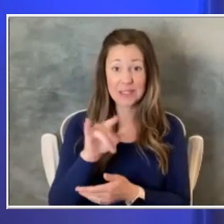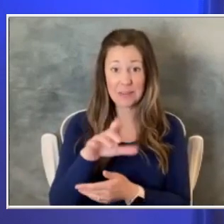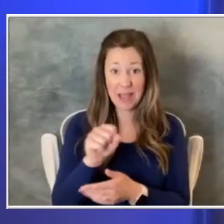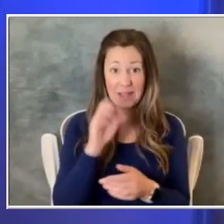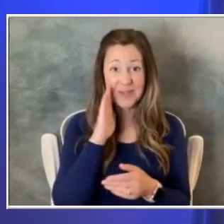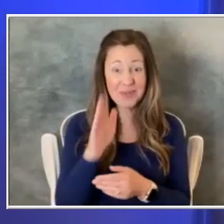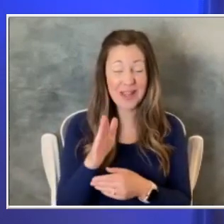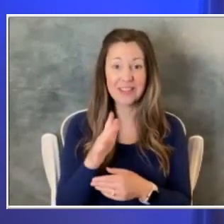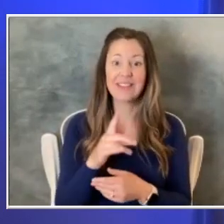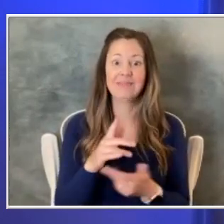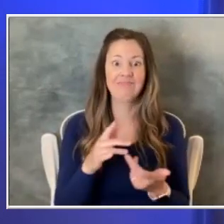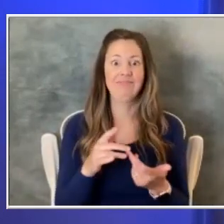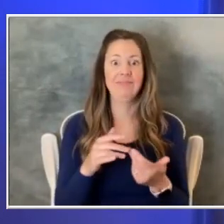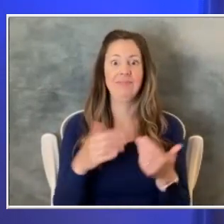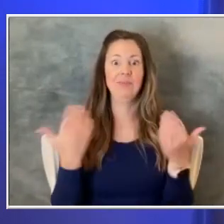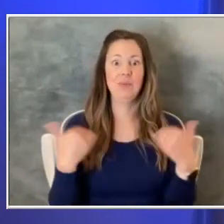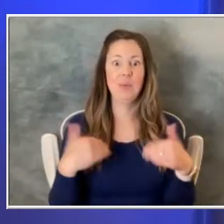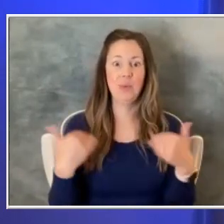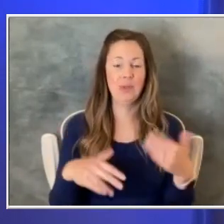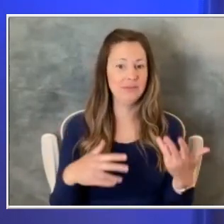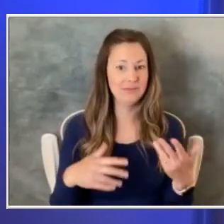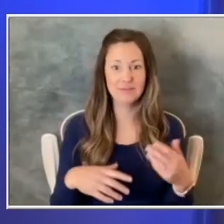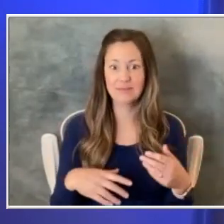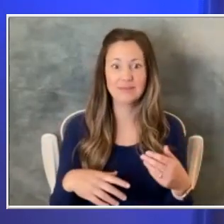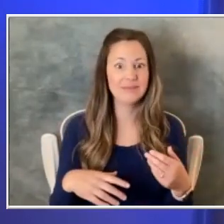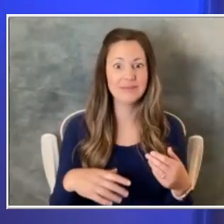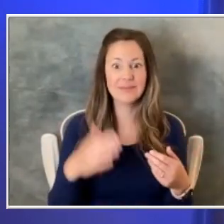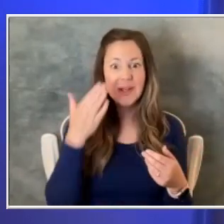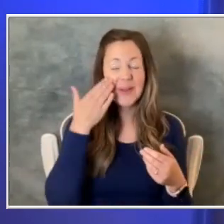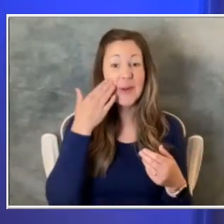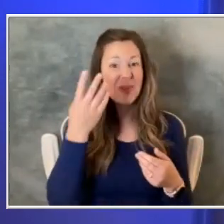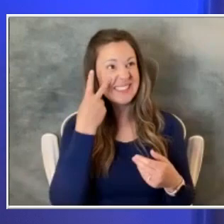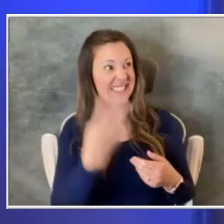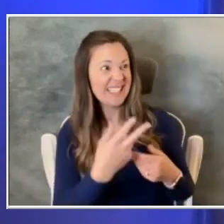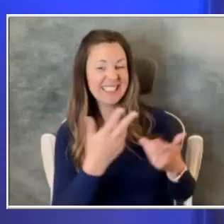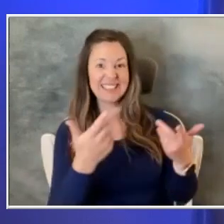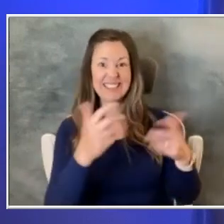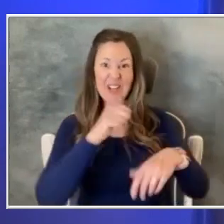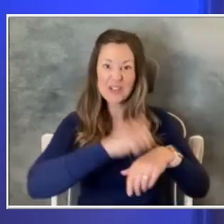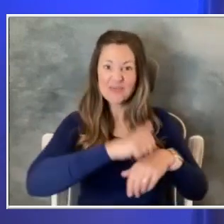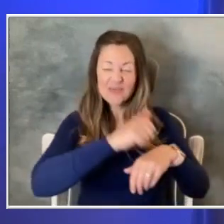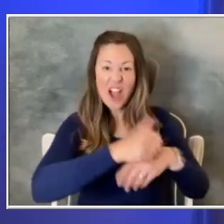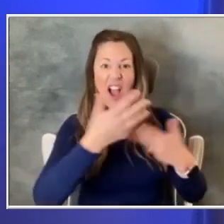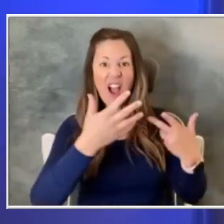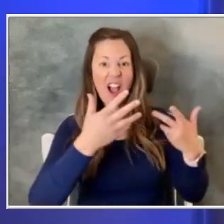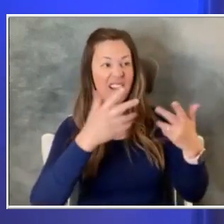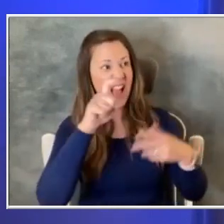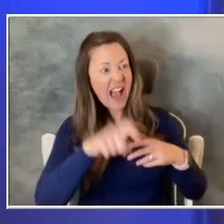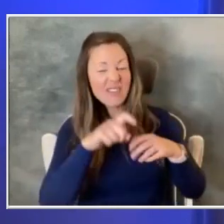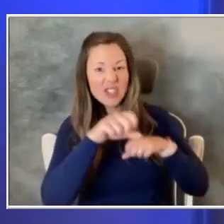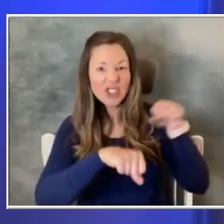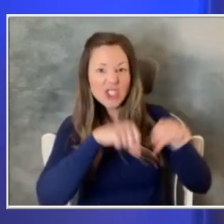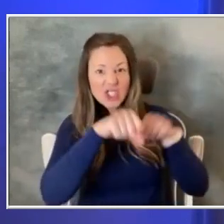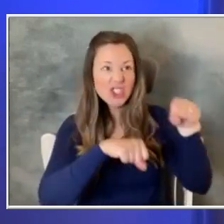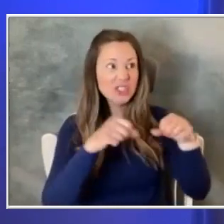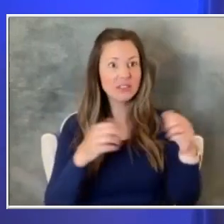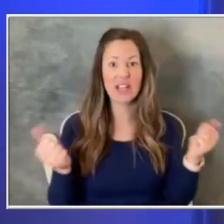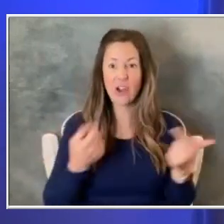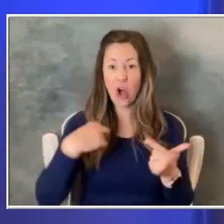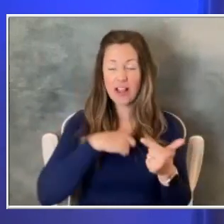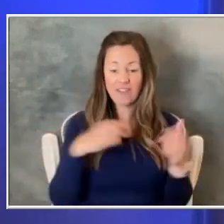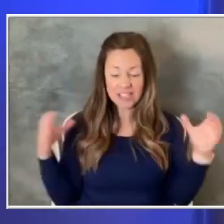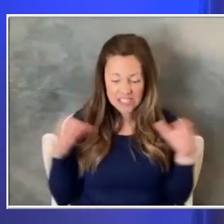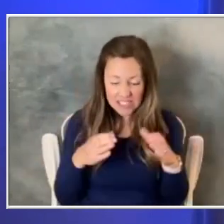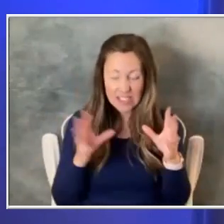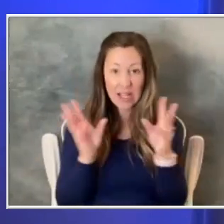looking at that huge rock on the Cannon Beach, and we're got our toes in the sand, and we're all getting together in a huddle and